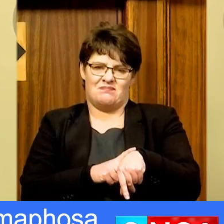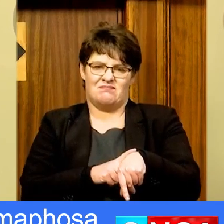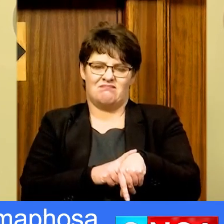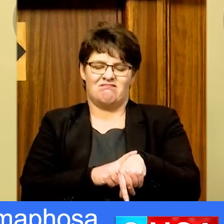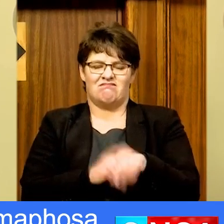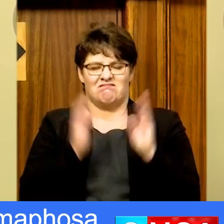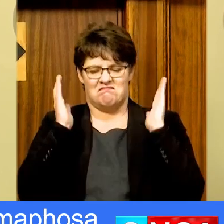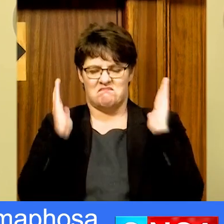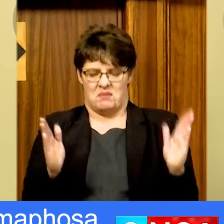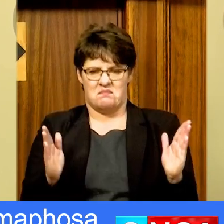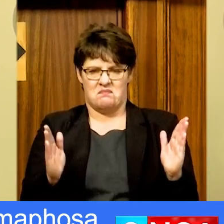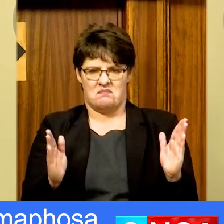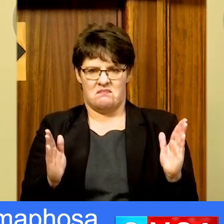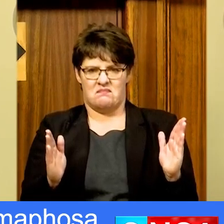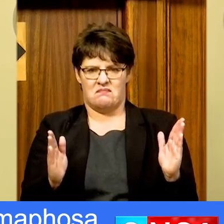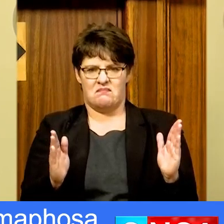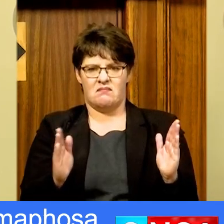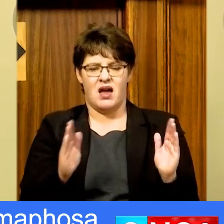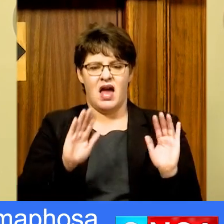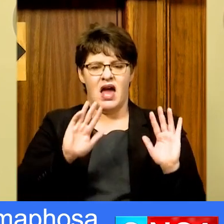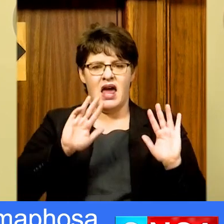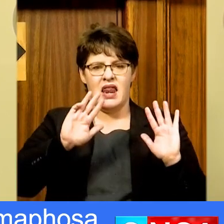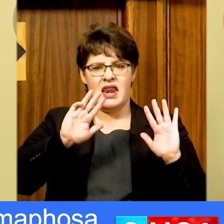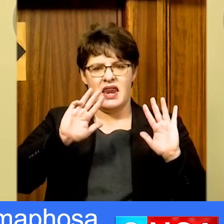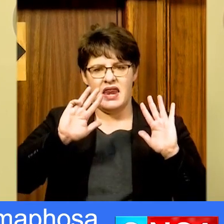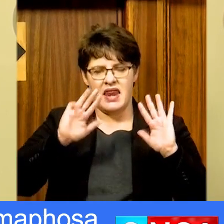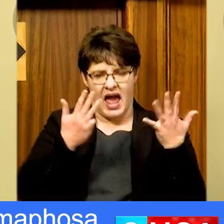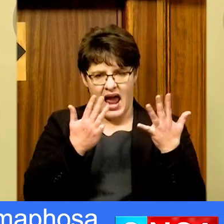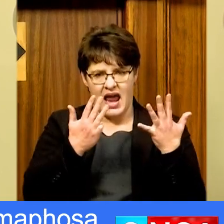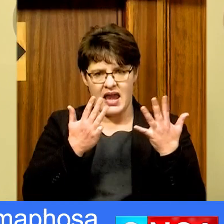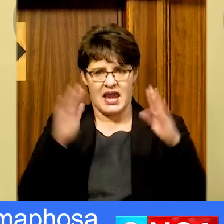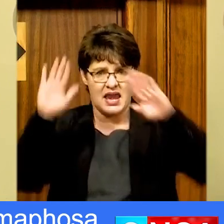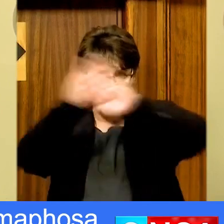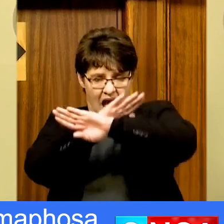the hours of 9 p.m. and 4 a.m.